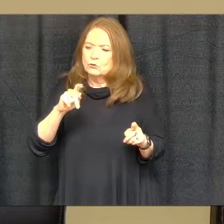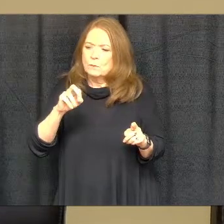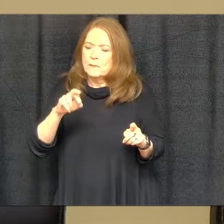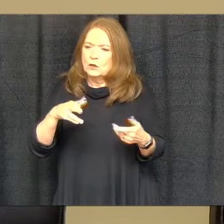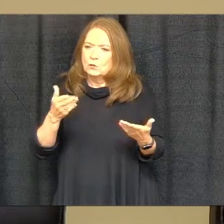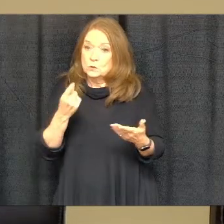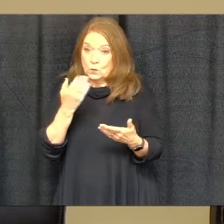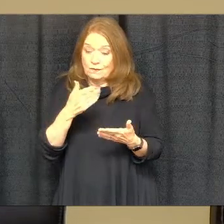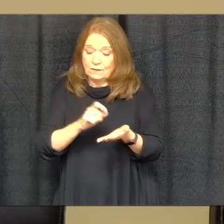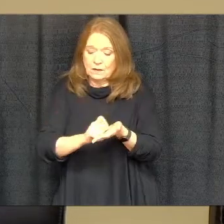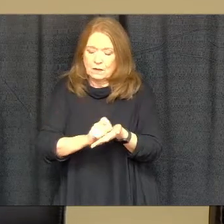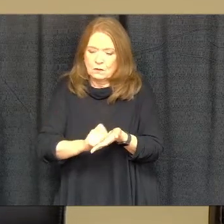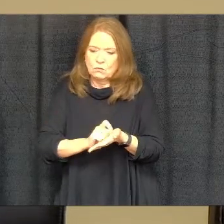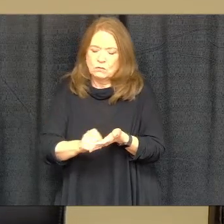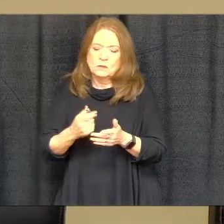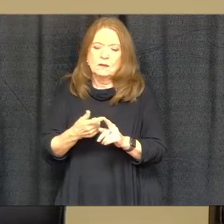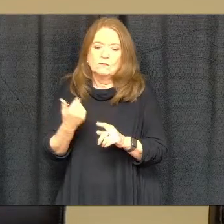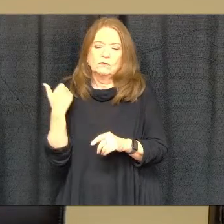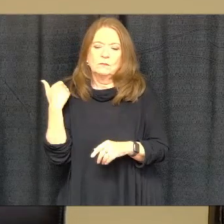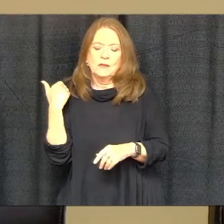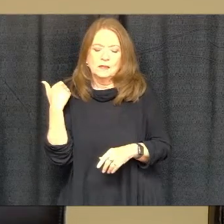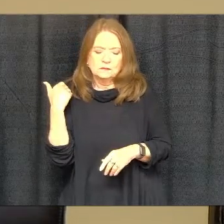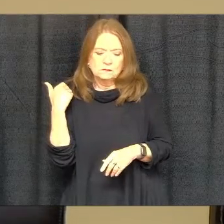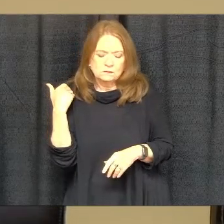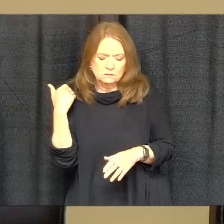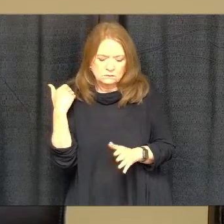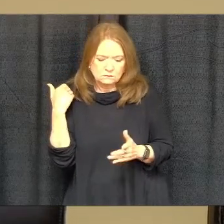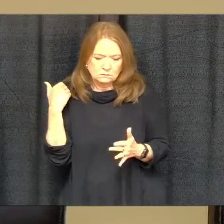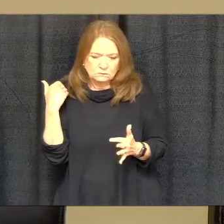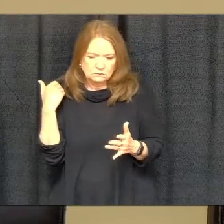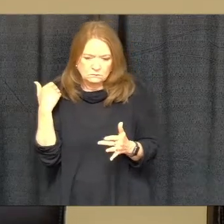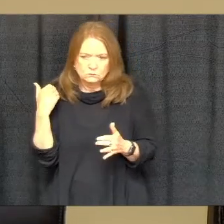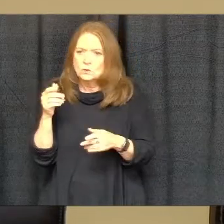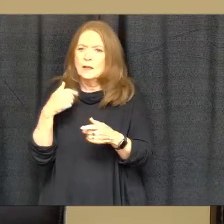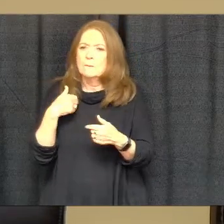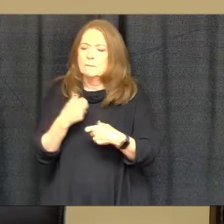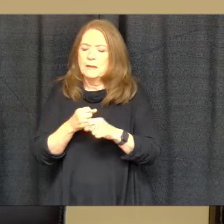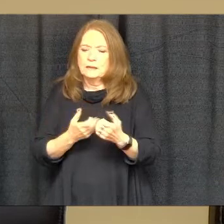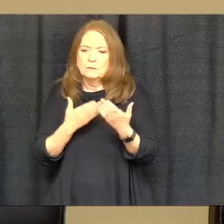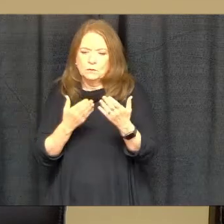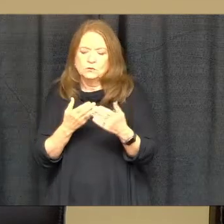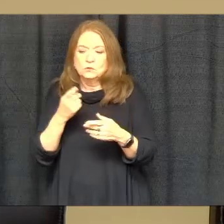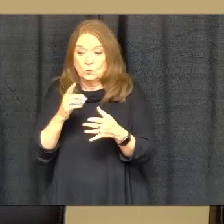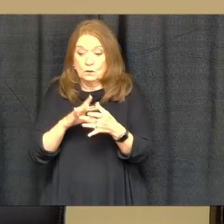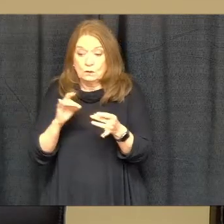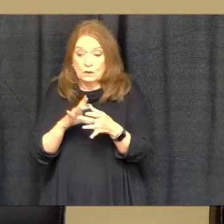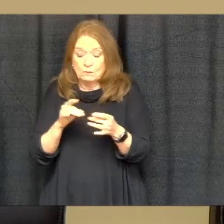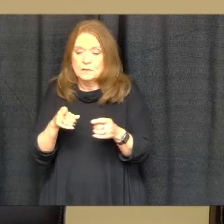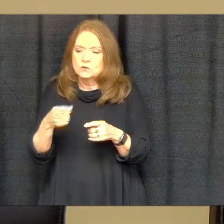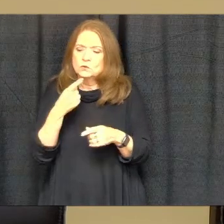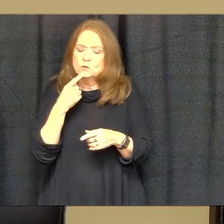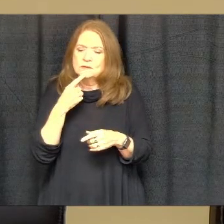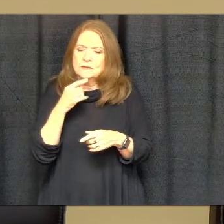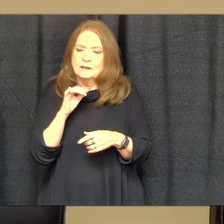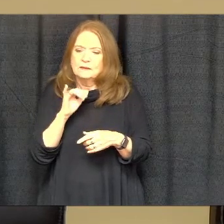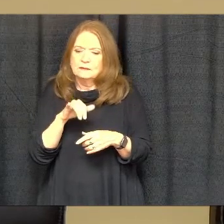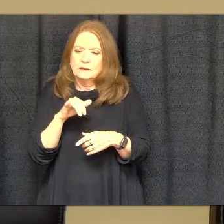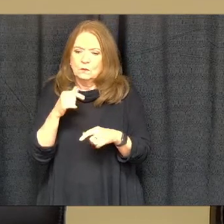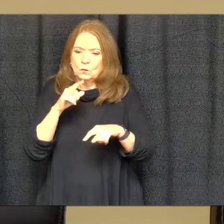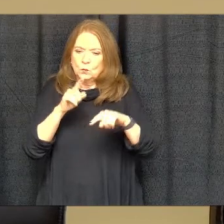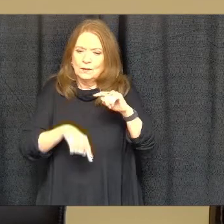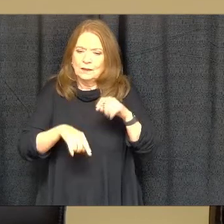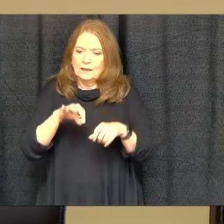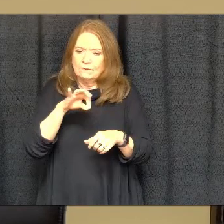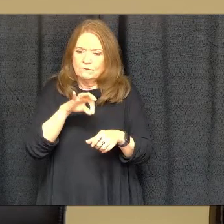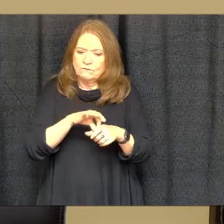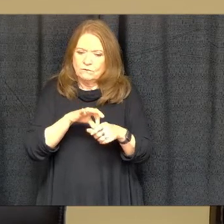wrote down from when I made a motion to postpone this was that he said that we can't vote